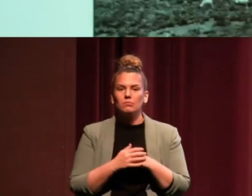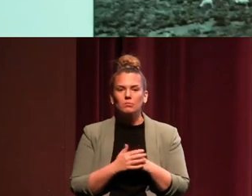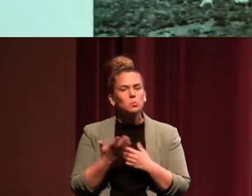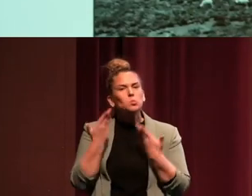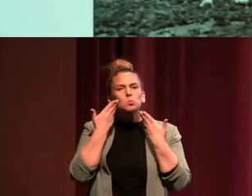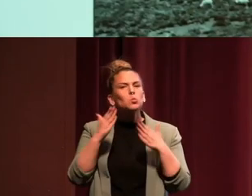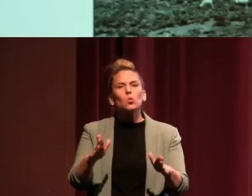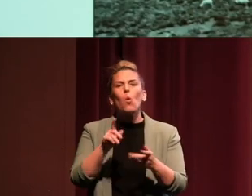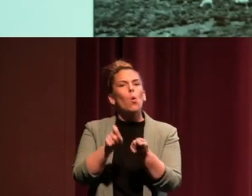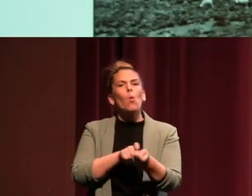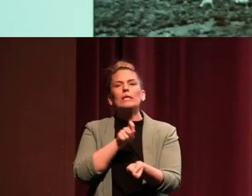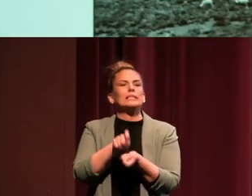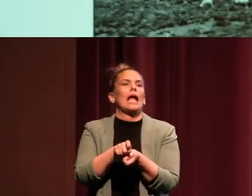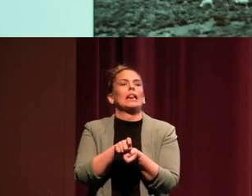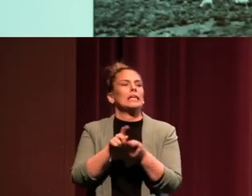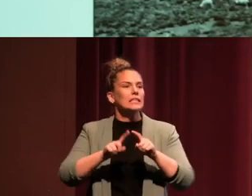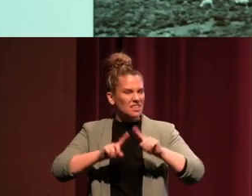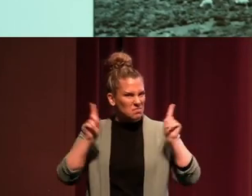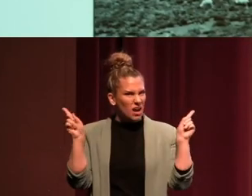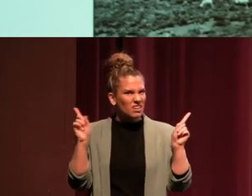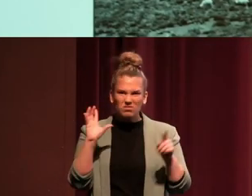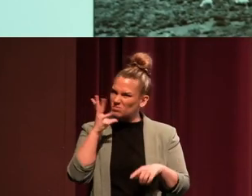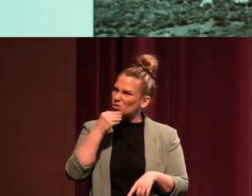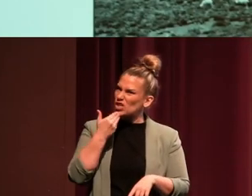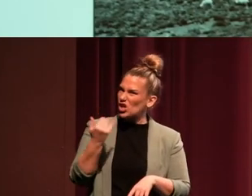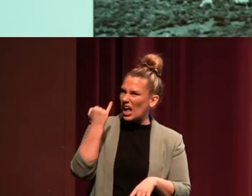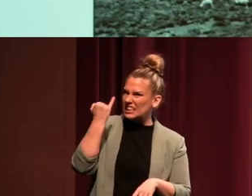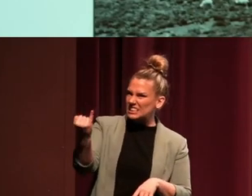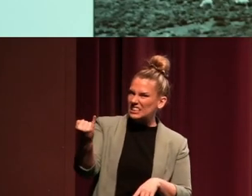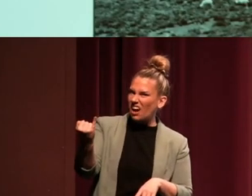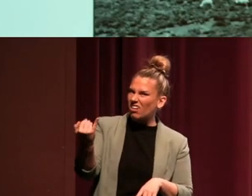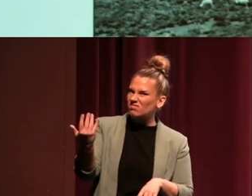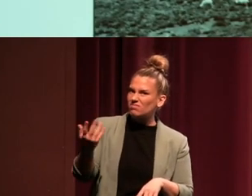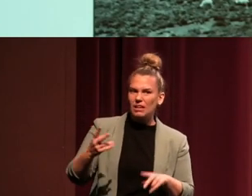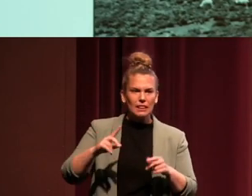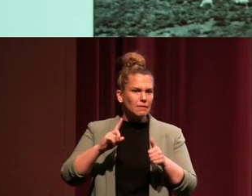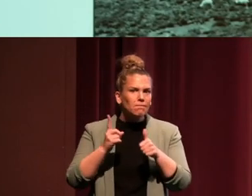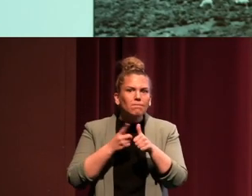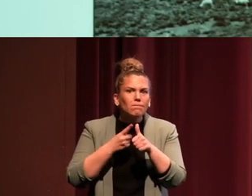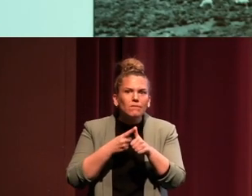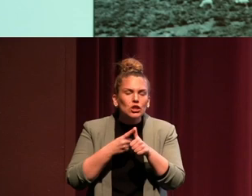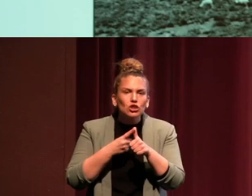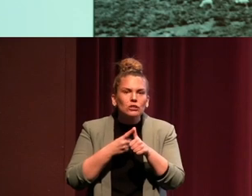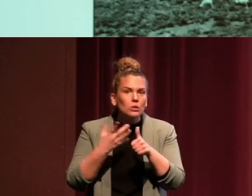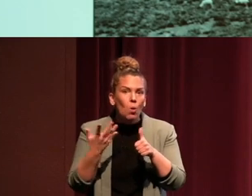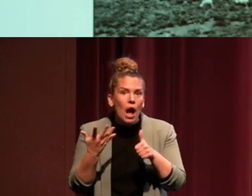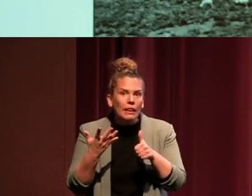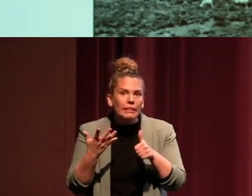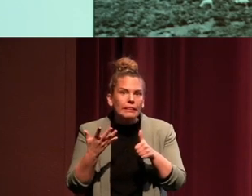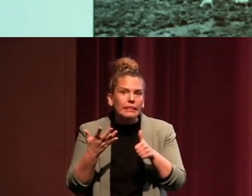exactly, but we got a pretty good idea, and the first culprit is livestock.